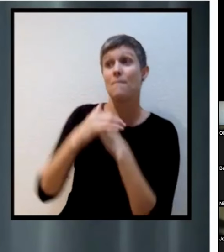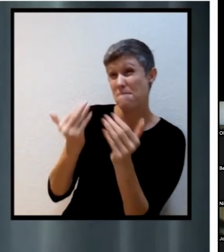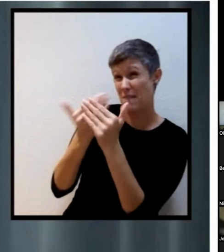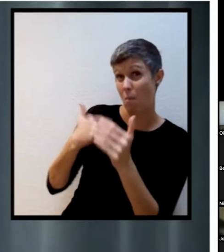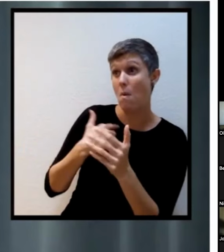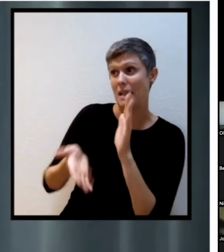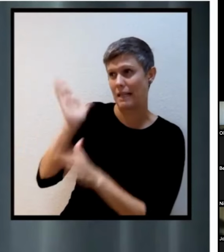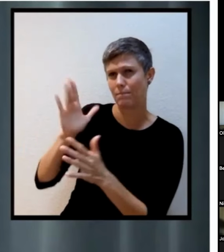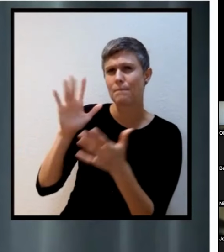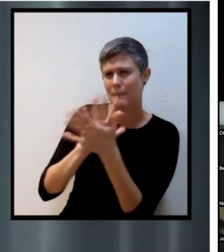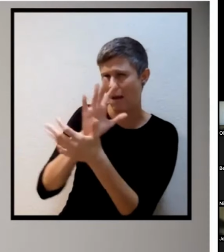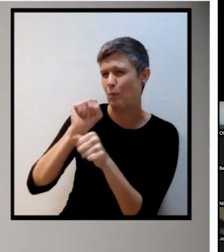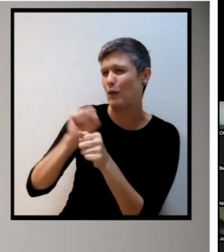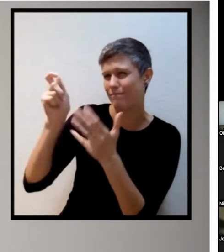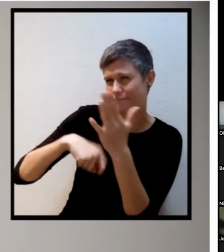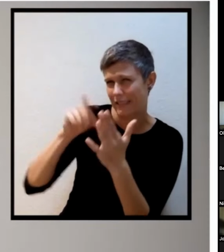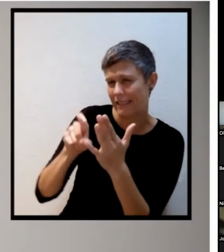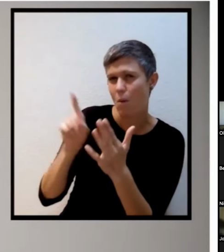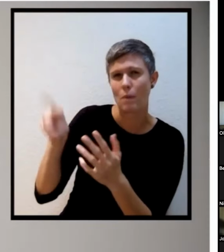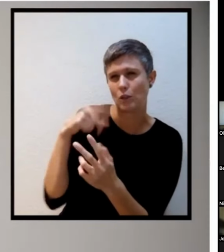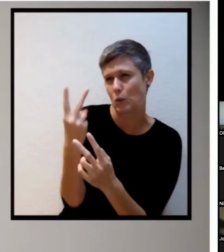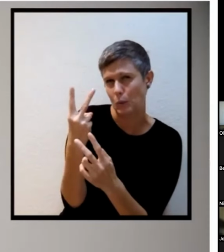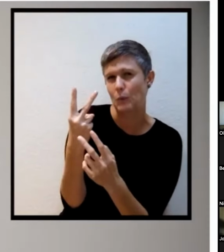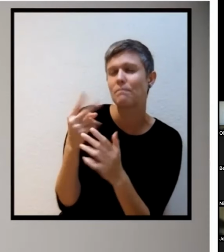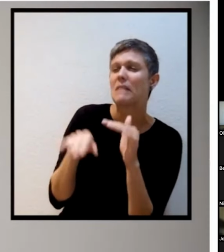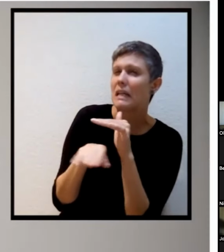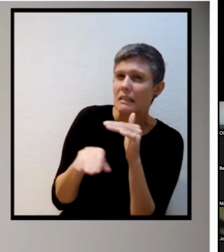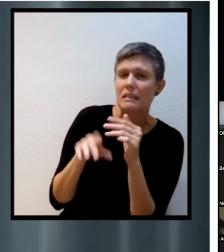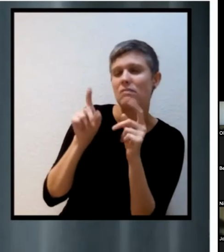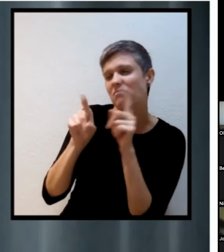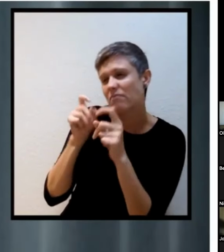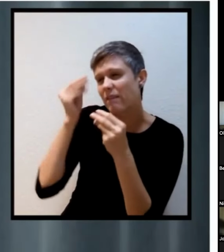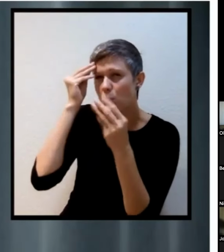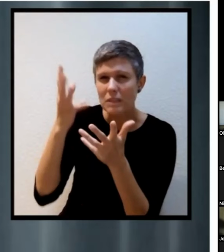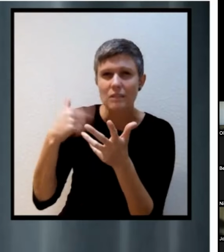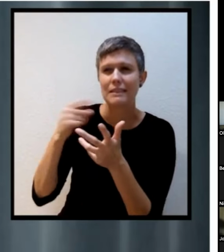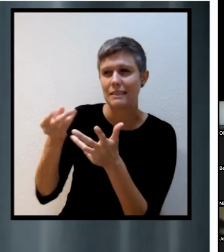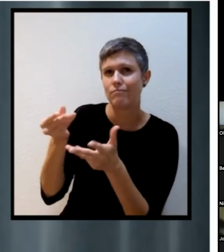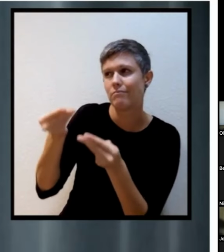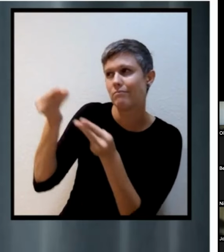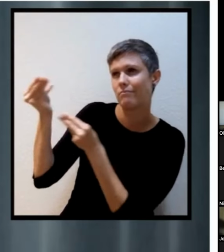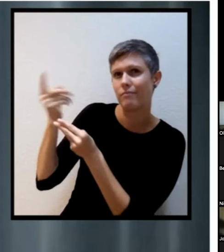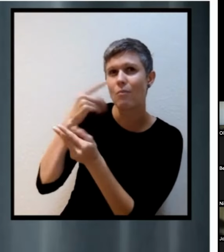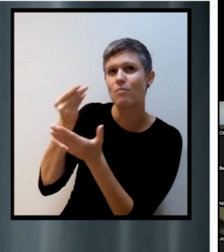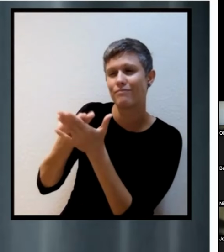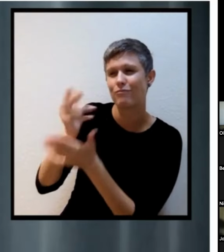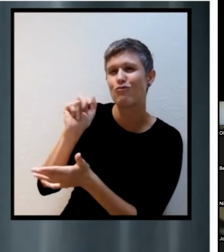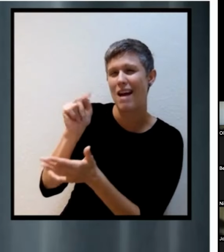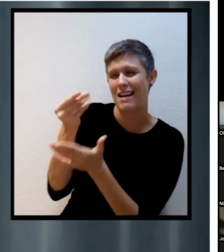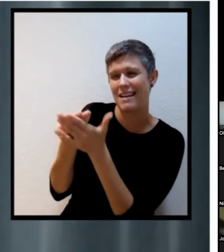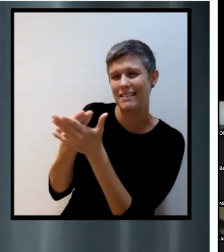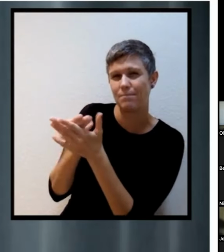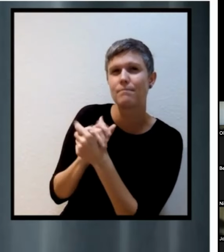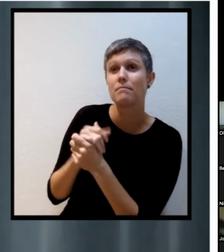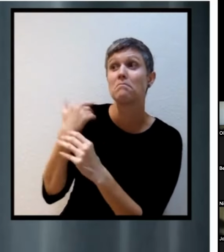sheets of paper with questions about basic demographic information that we need for our grant funding. I can email them to you and you can fill them